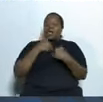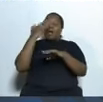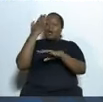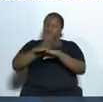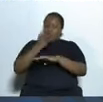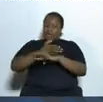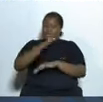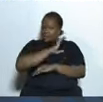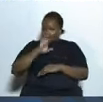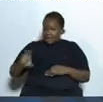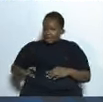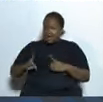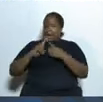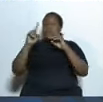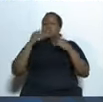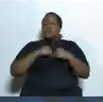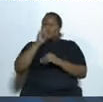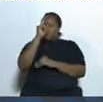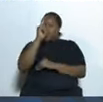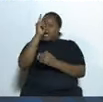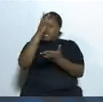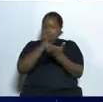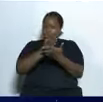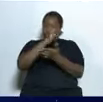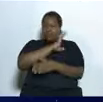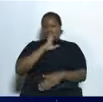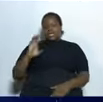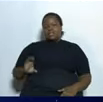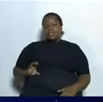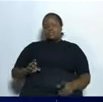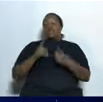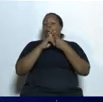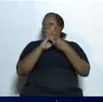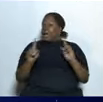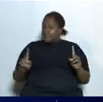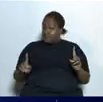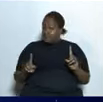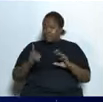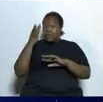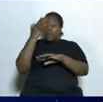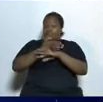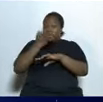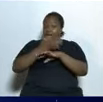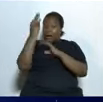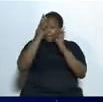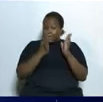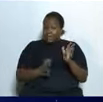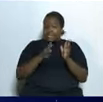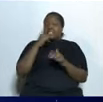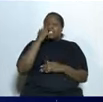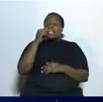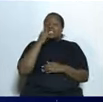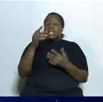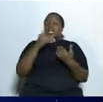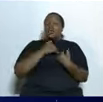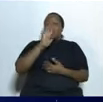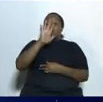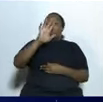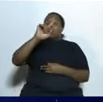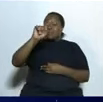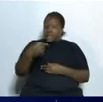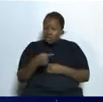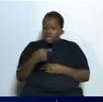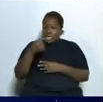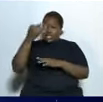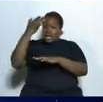but there's only one true Christ. Now, cult watchers indicate that there are 5,000